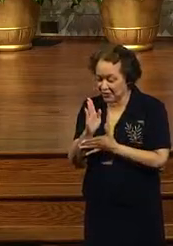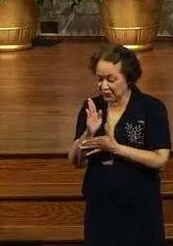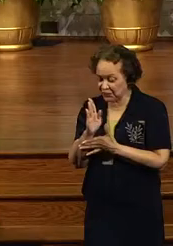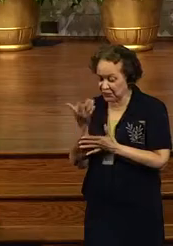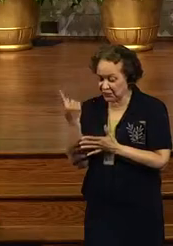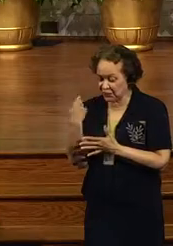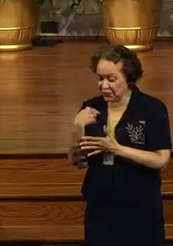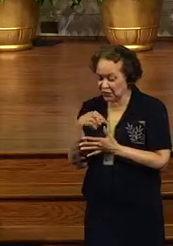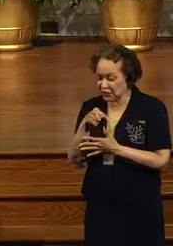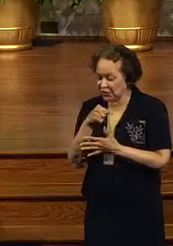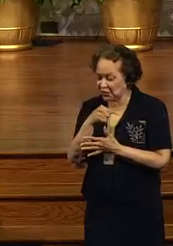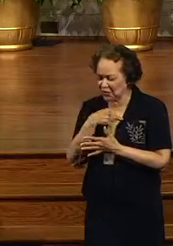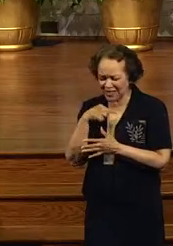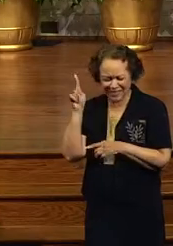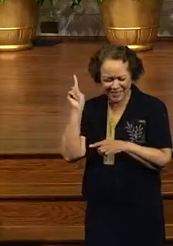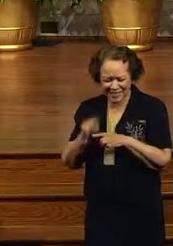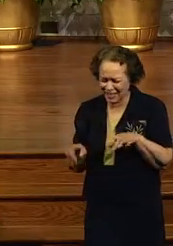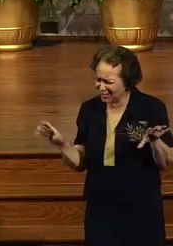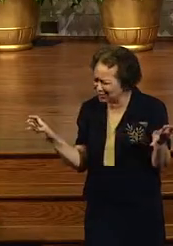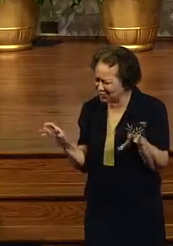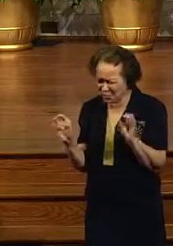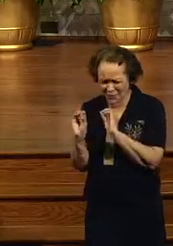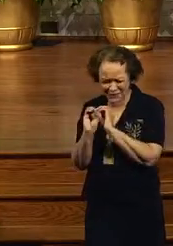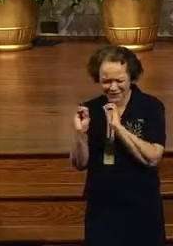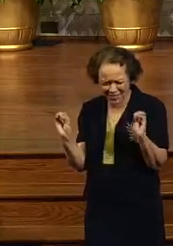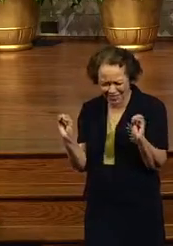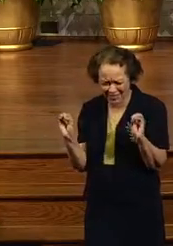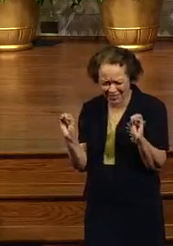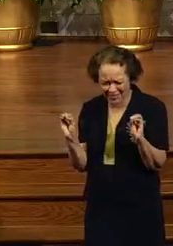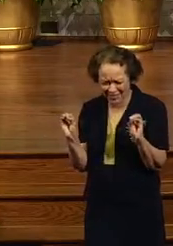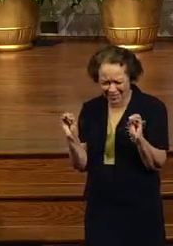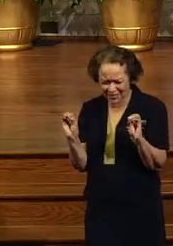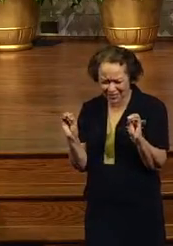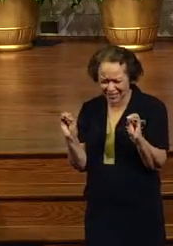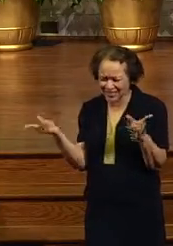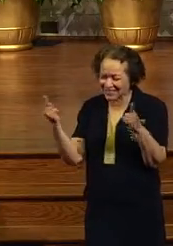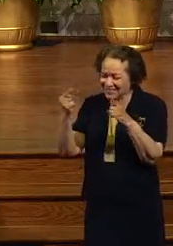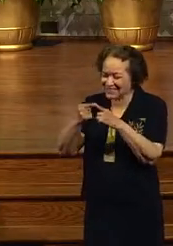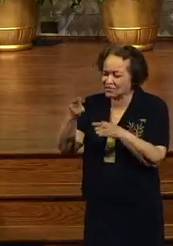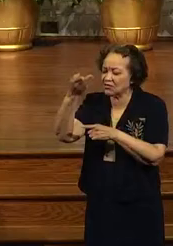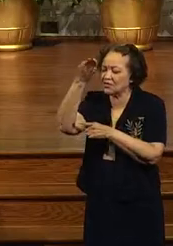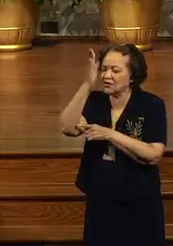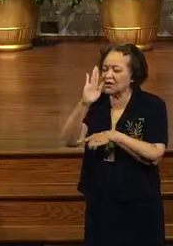we cannot do anything unless God touches us.